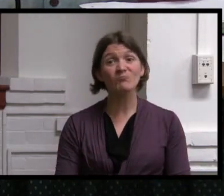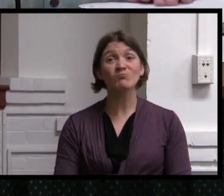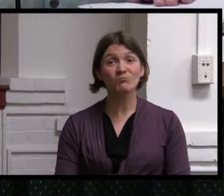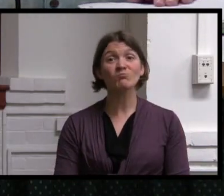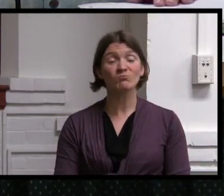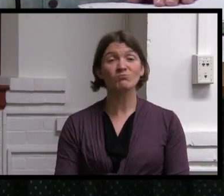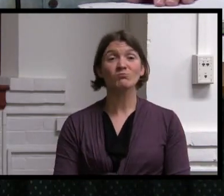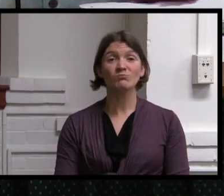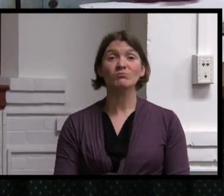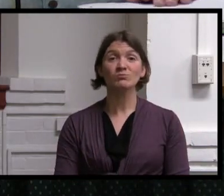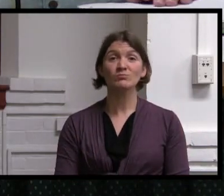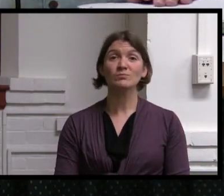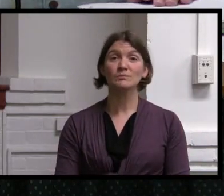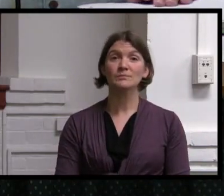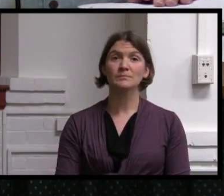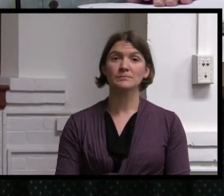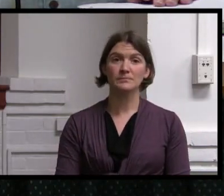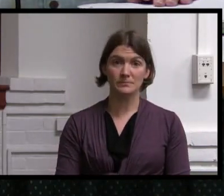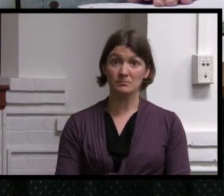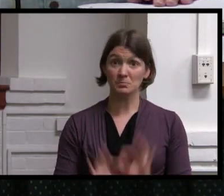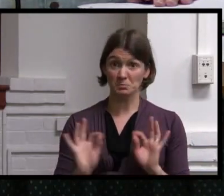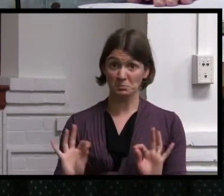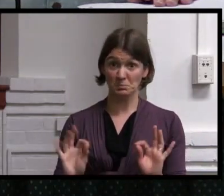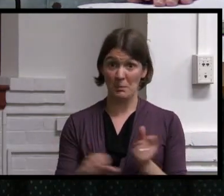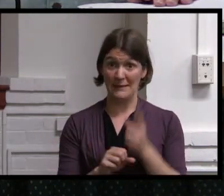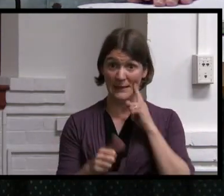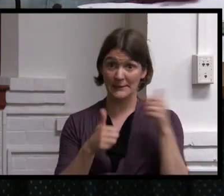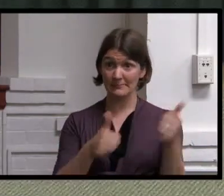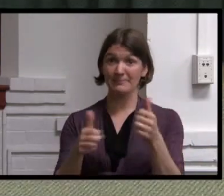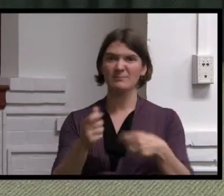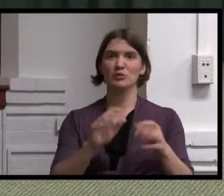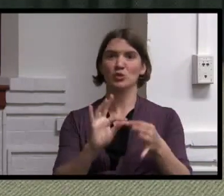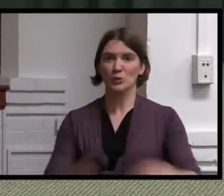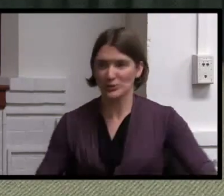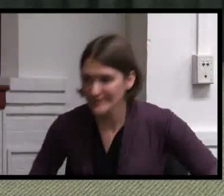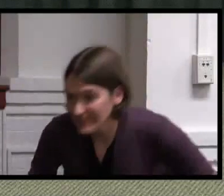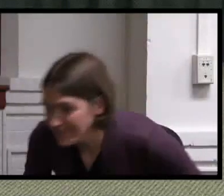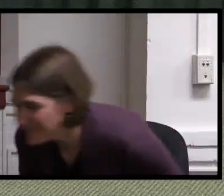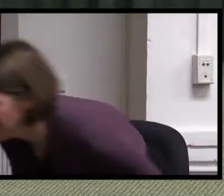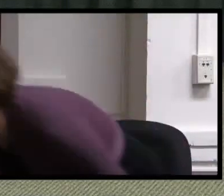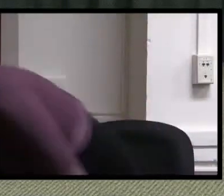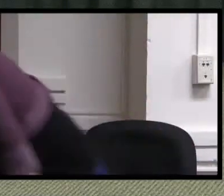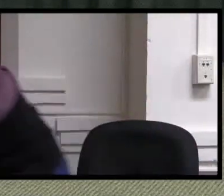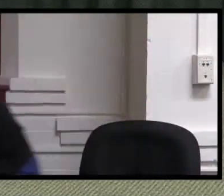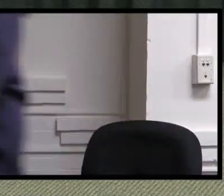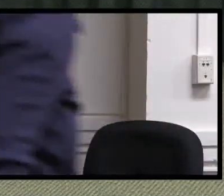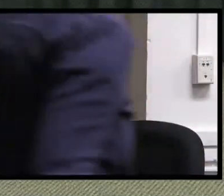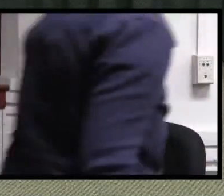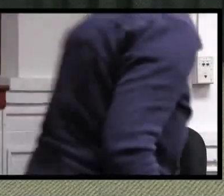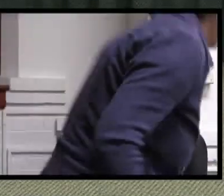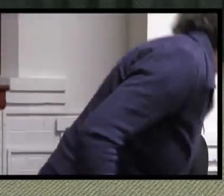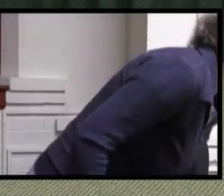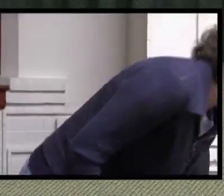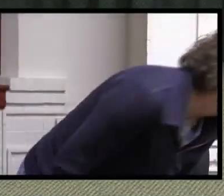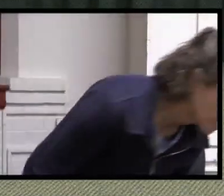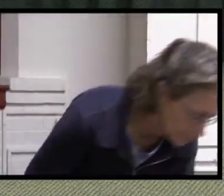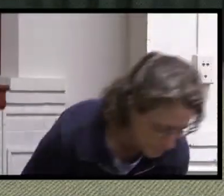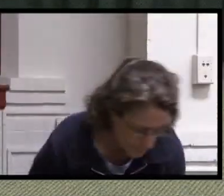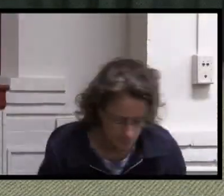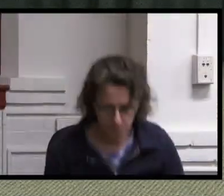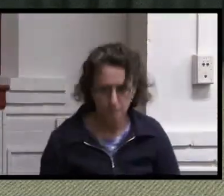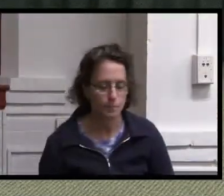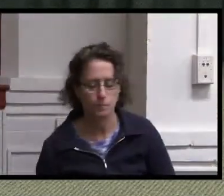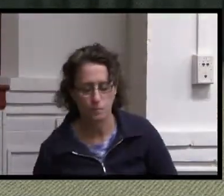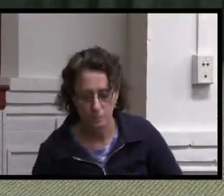good idea. Does that make sense to everybody? We'll do our work and we'll come back at one of the September meetings. You know, and